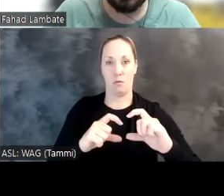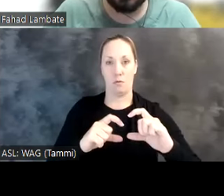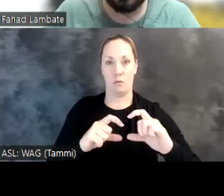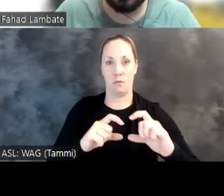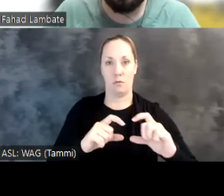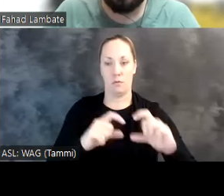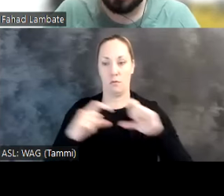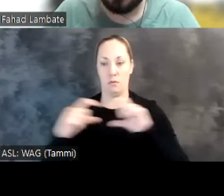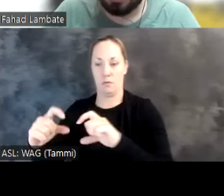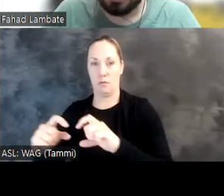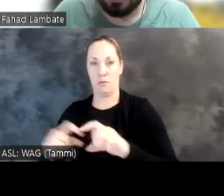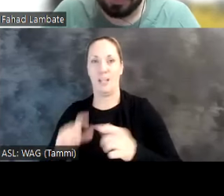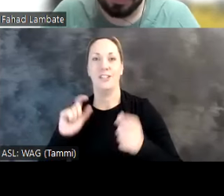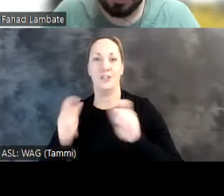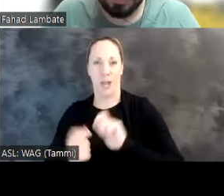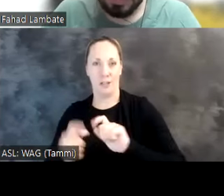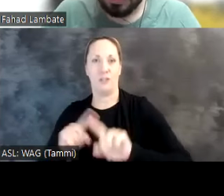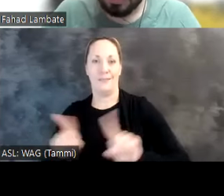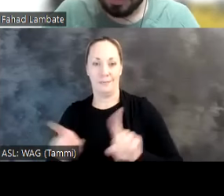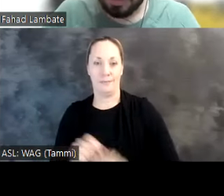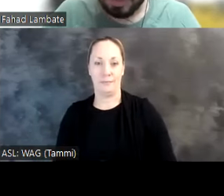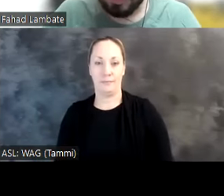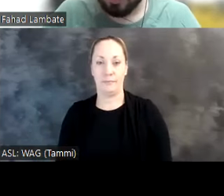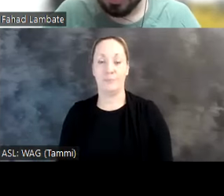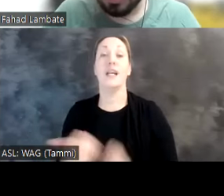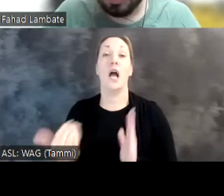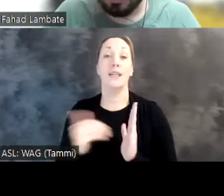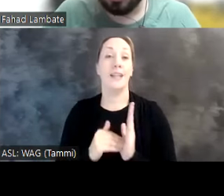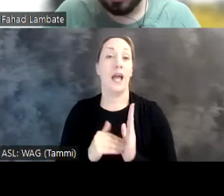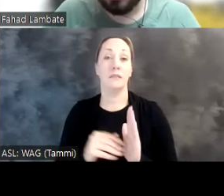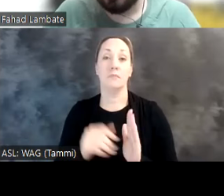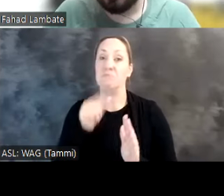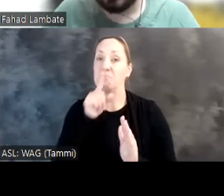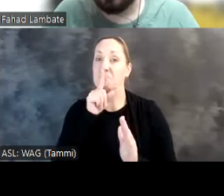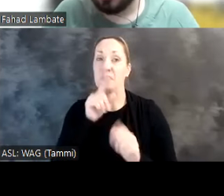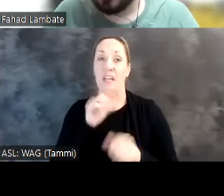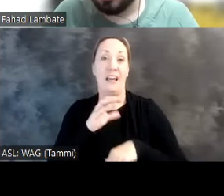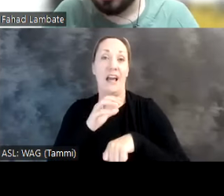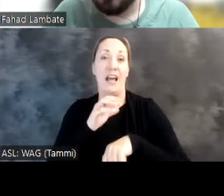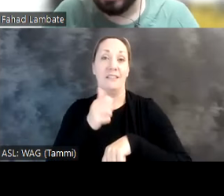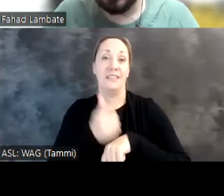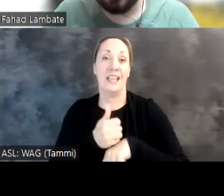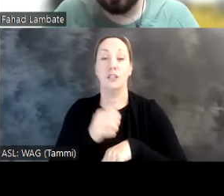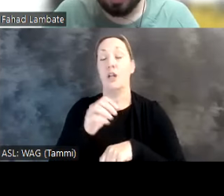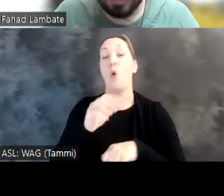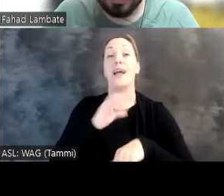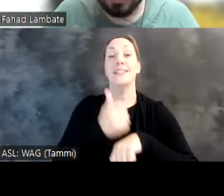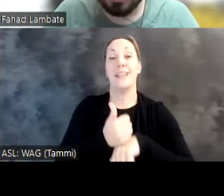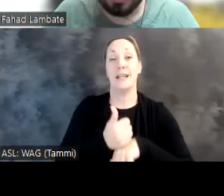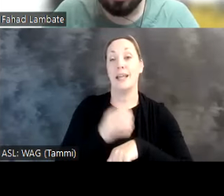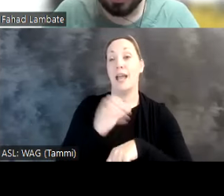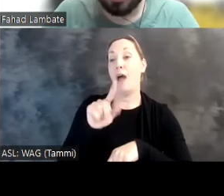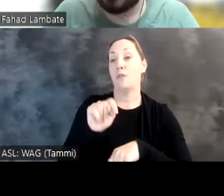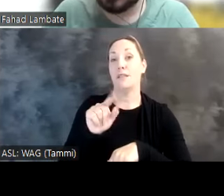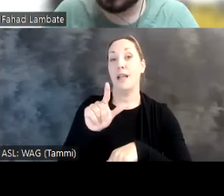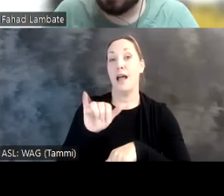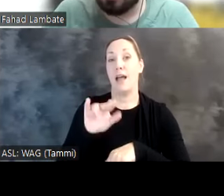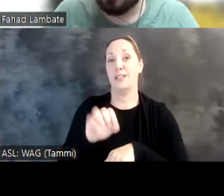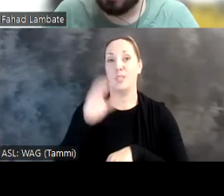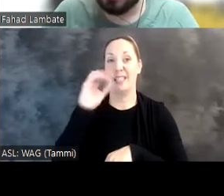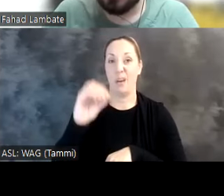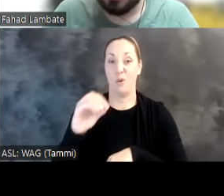SVG effect appears over here. Again, I have not set outline to 0 or none. If I do that, the outline which